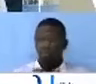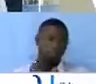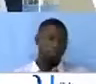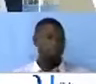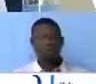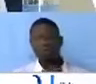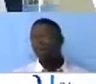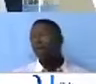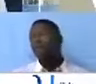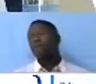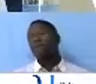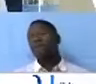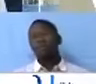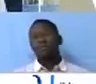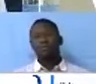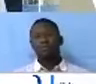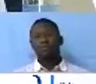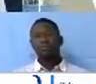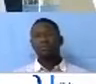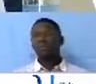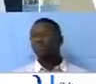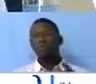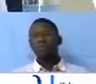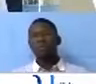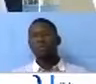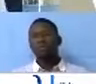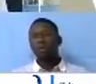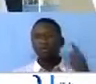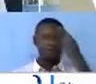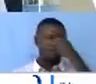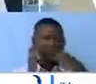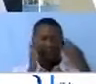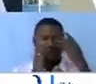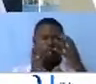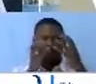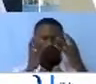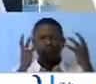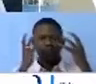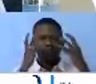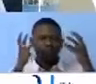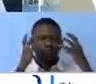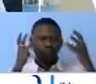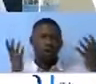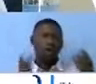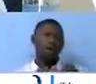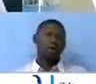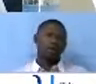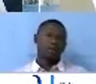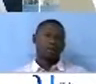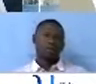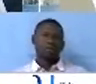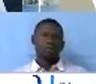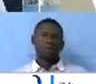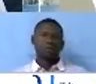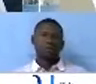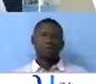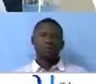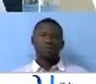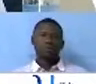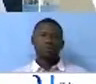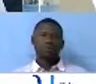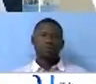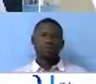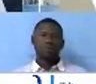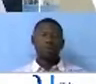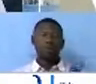punches. At some point my face started to swell. That's what the